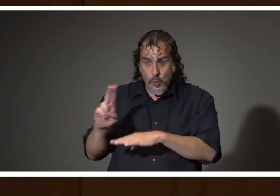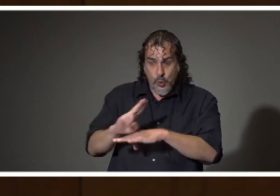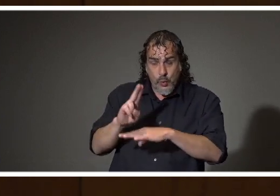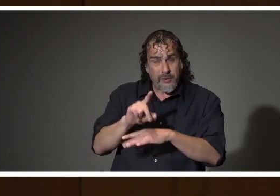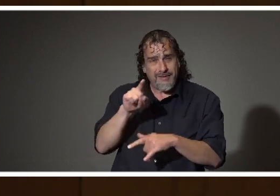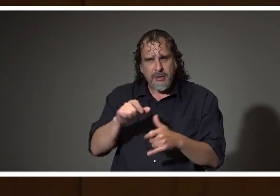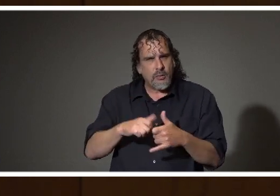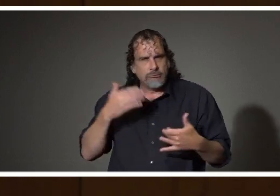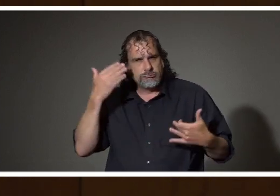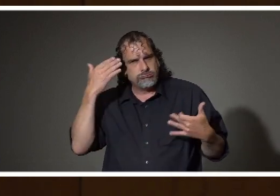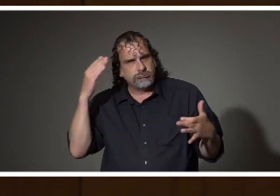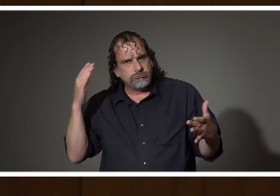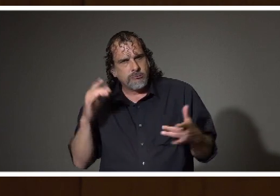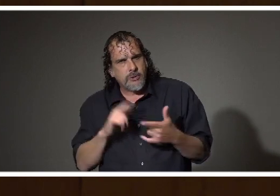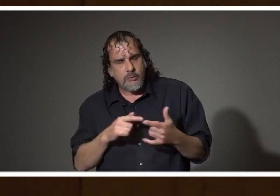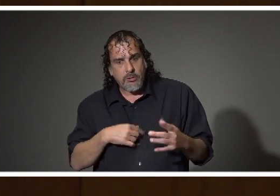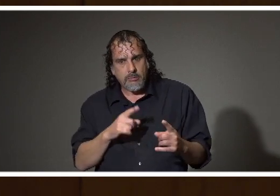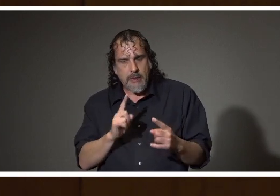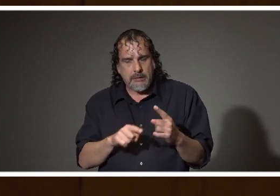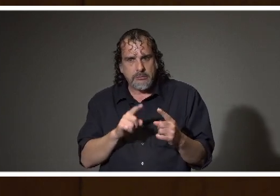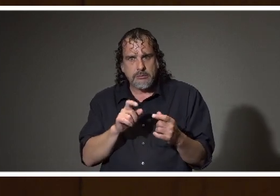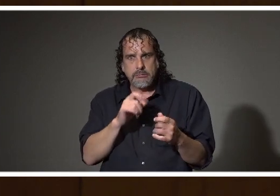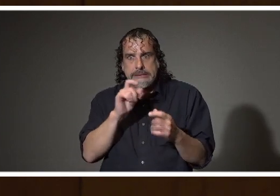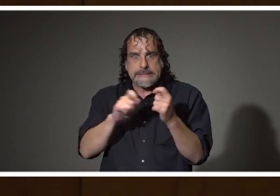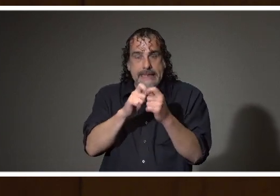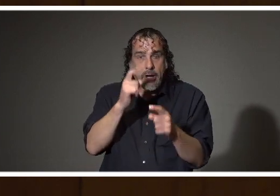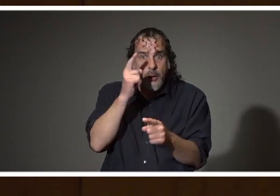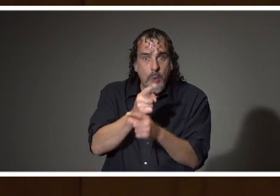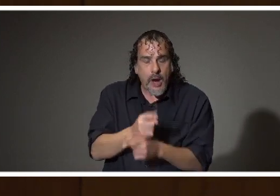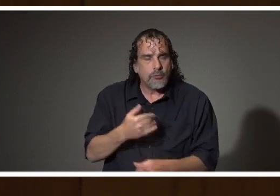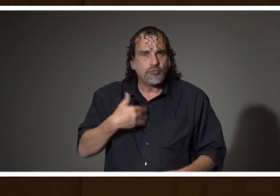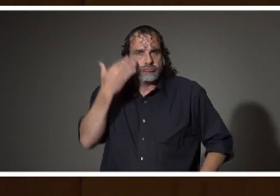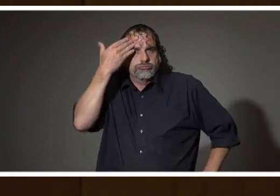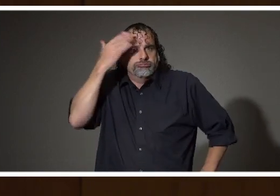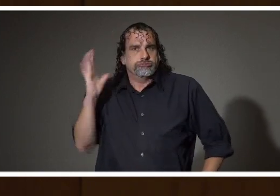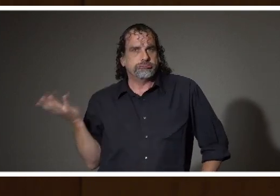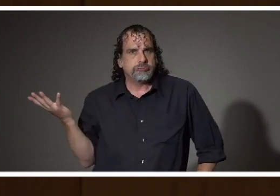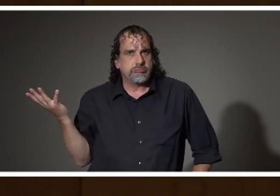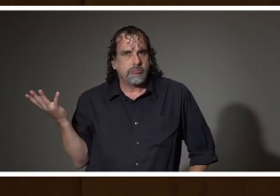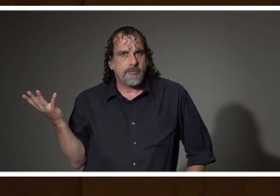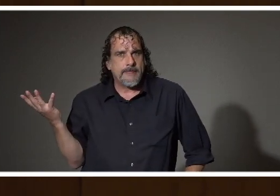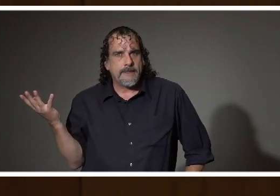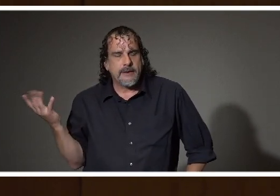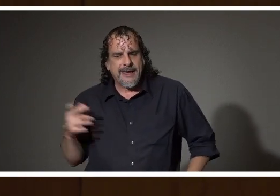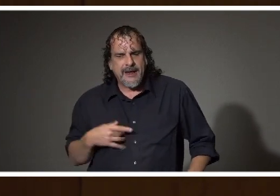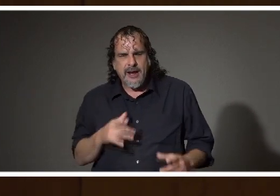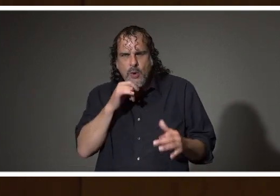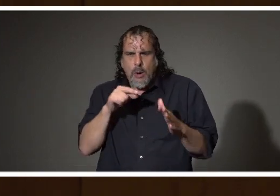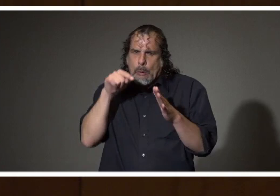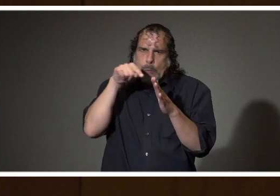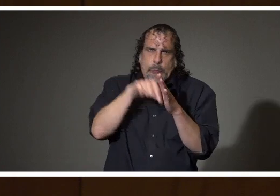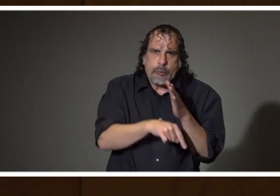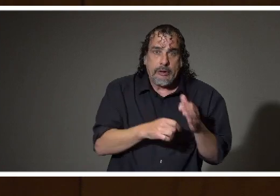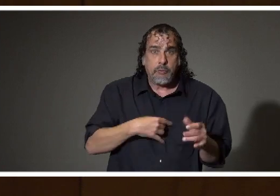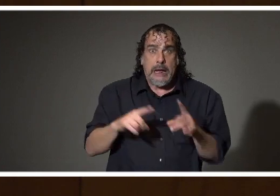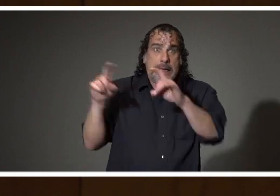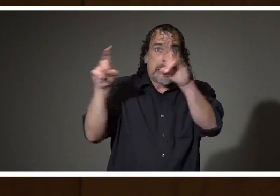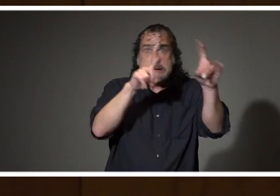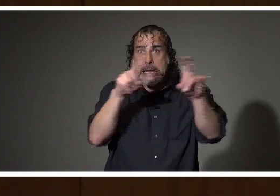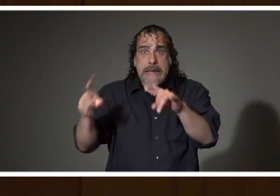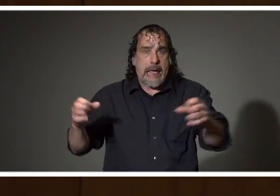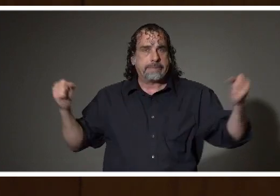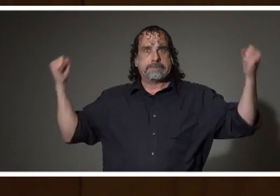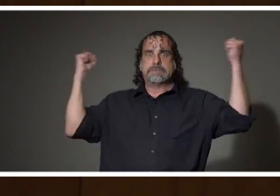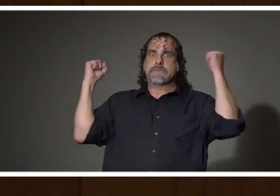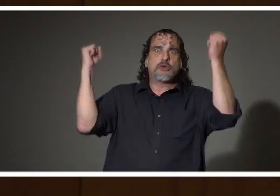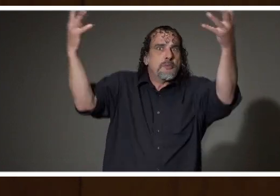we don't have a good sense of how accurate it is. And I hate to get into this too much, but if you test too many people,